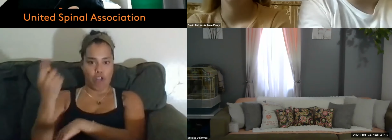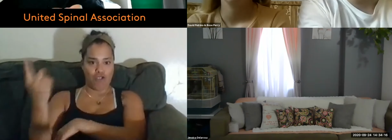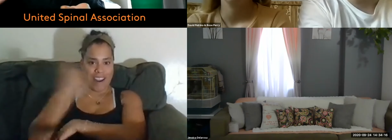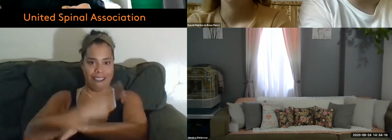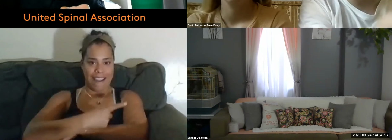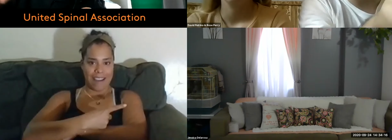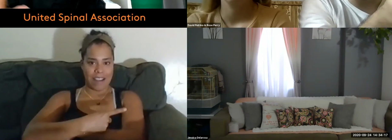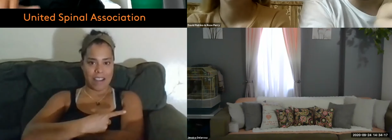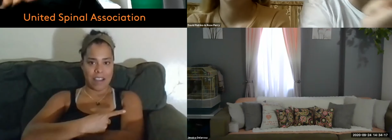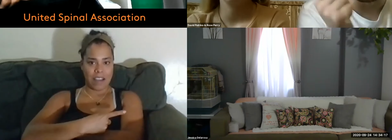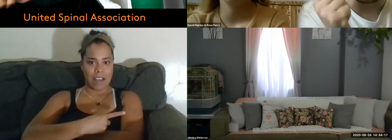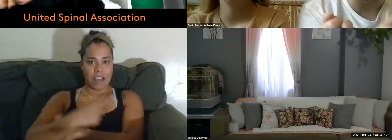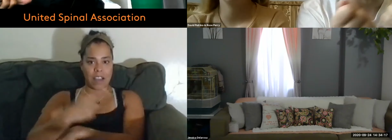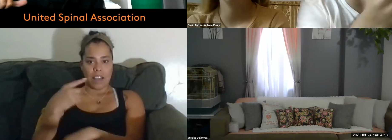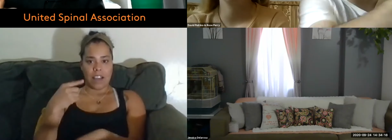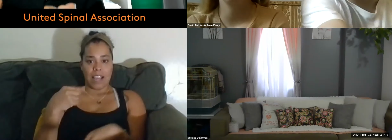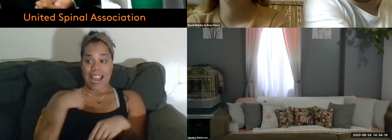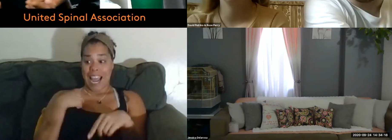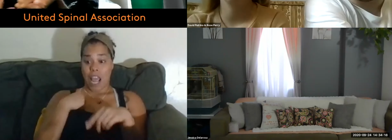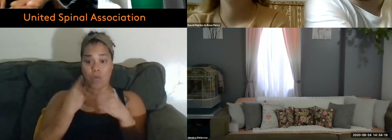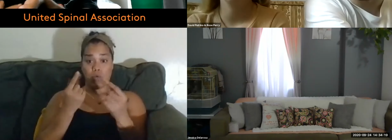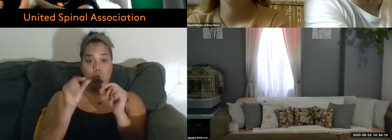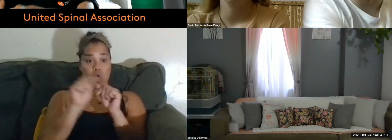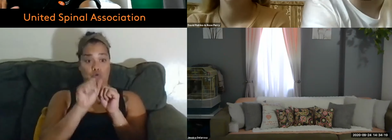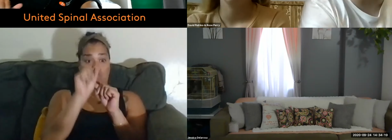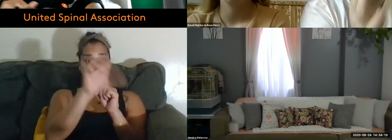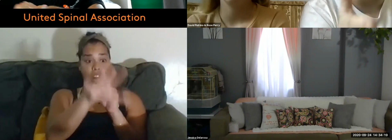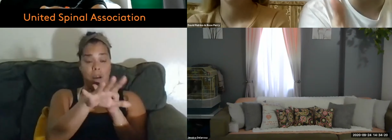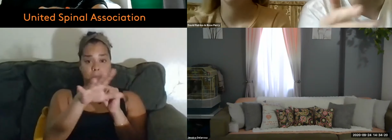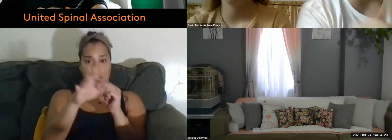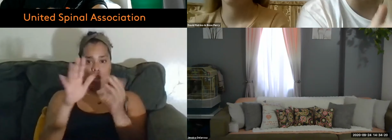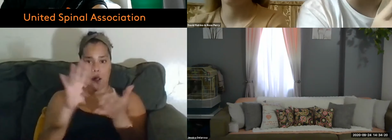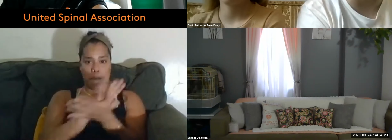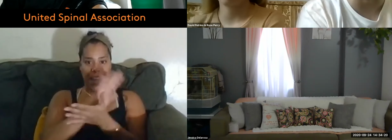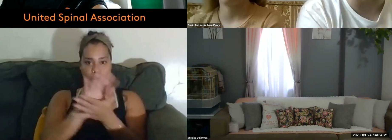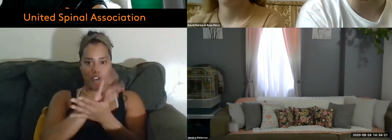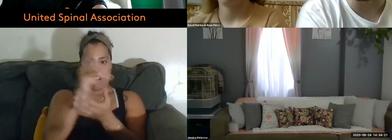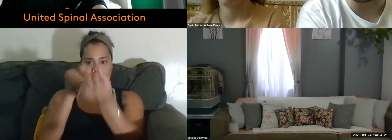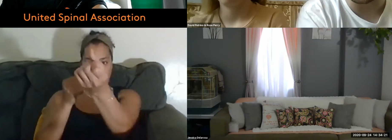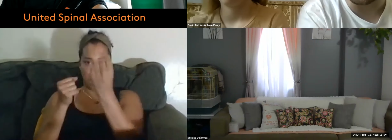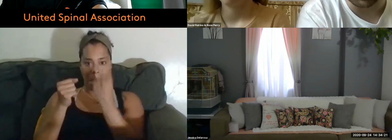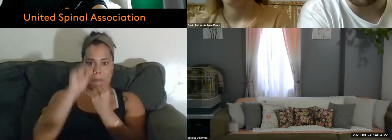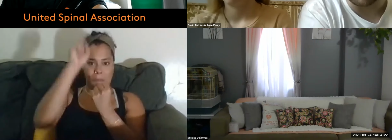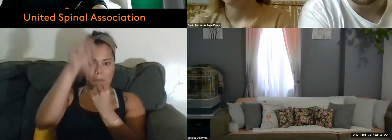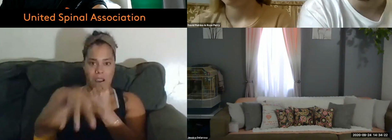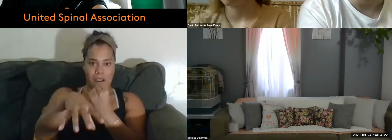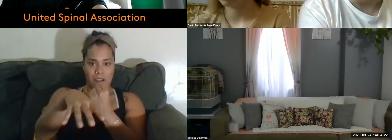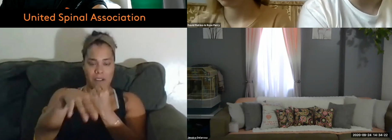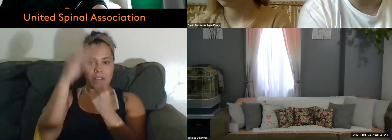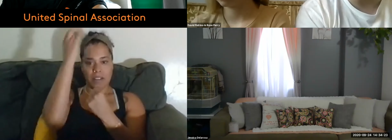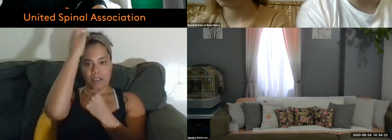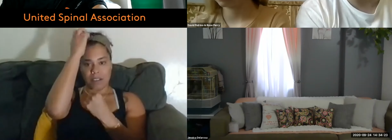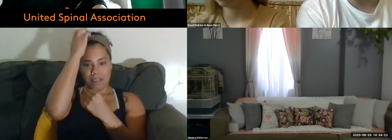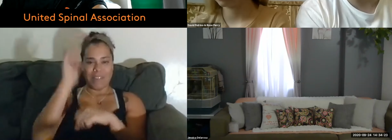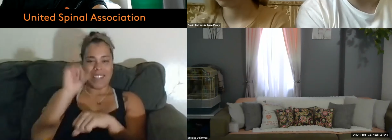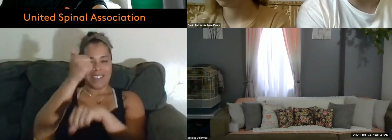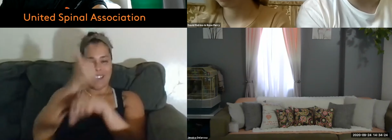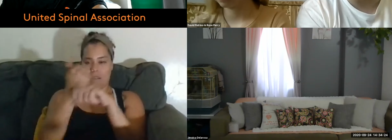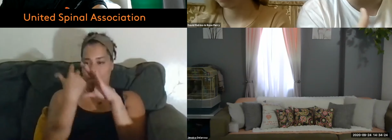drop a document into a Dropbox, and they put a Dropbox out the front of the DMV because of COVID.